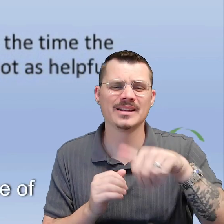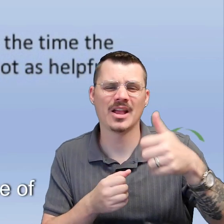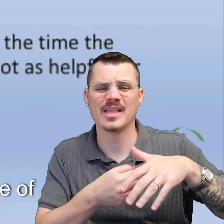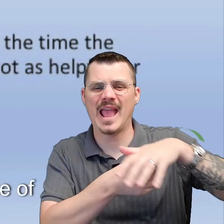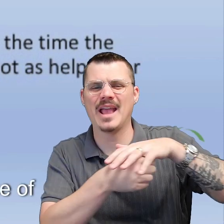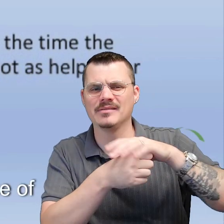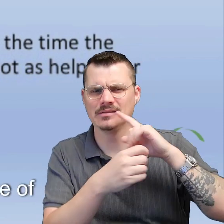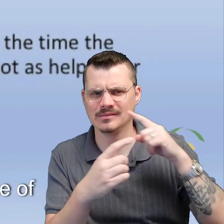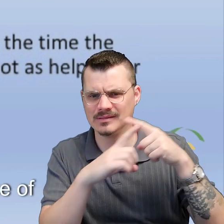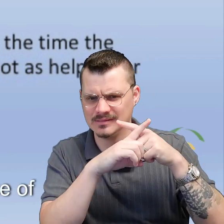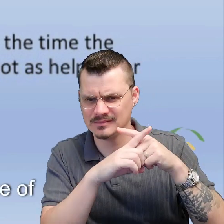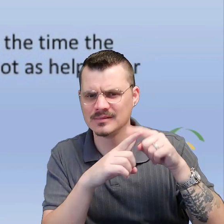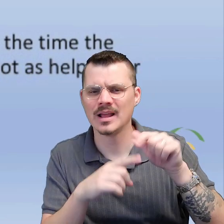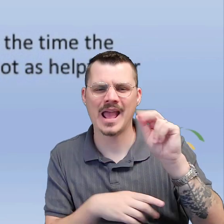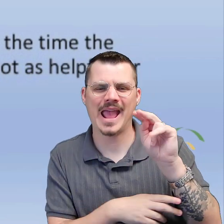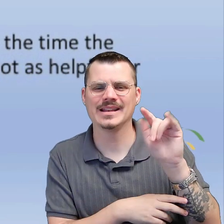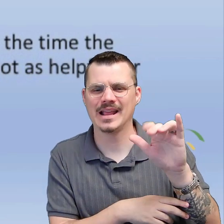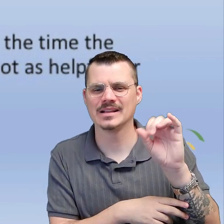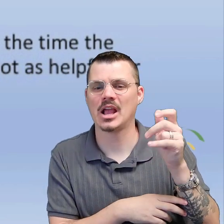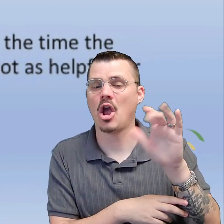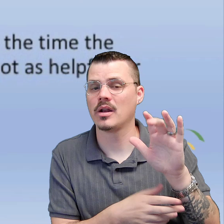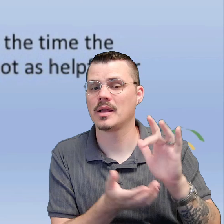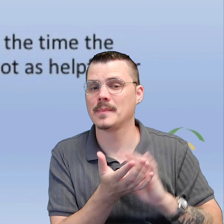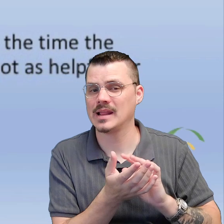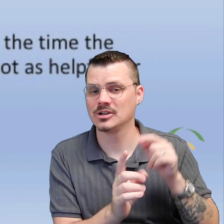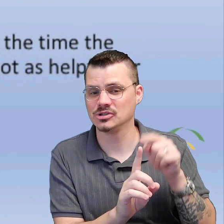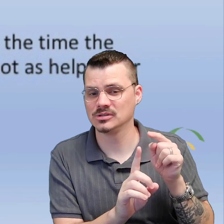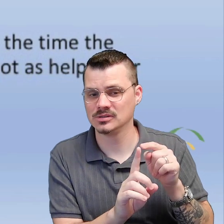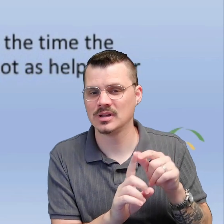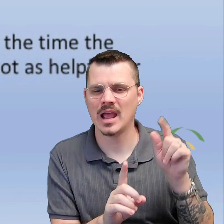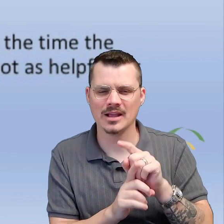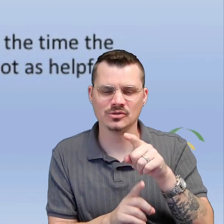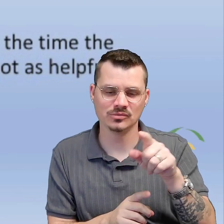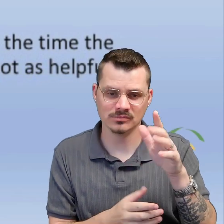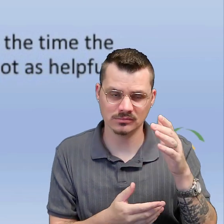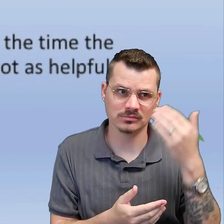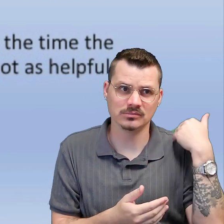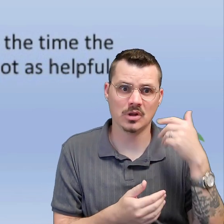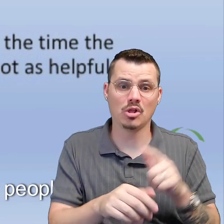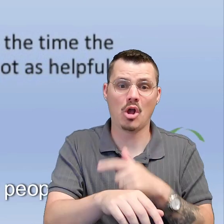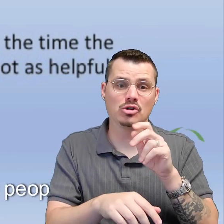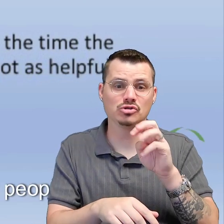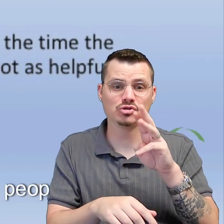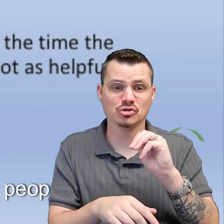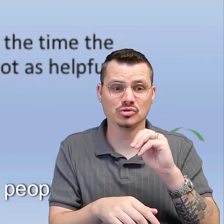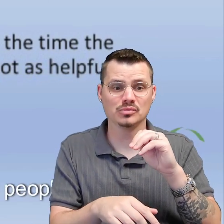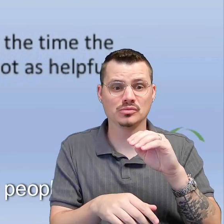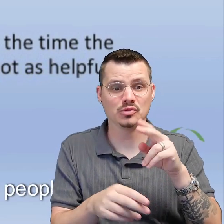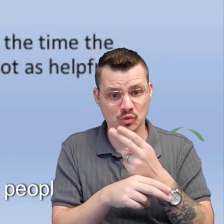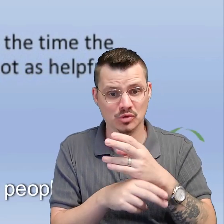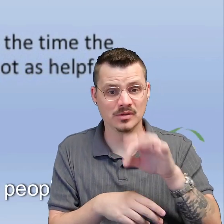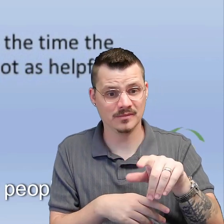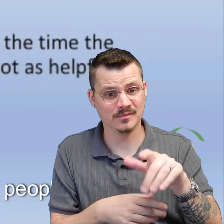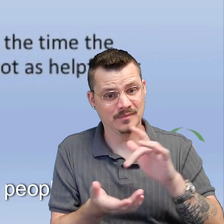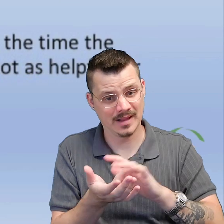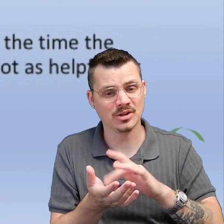Another area of controversy is the use of antipsychotic medication. As you recall, long-term use of antipsychotic medication can be